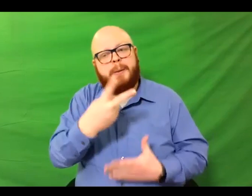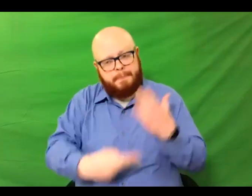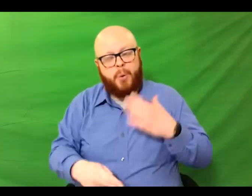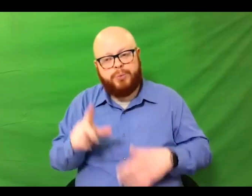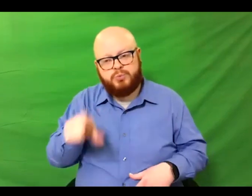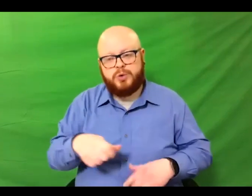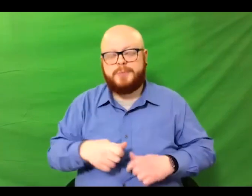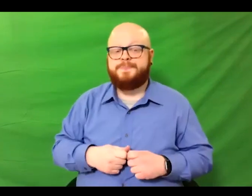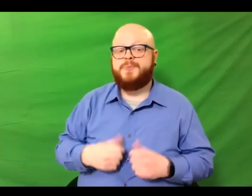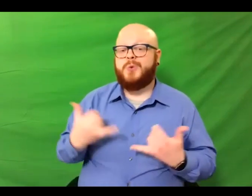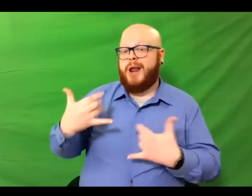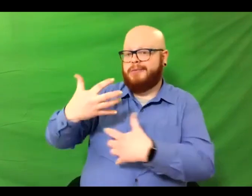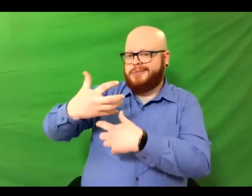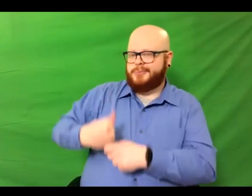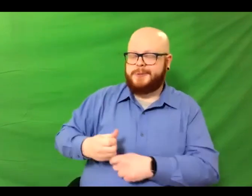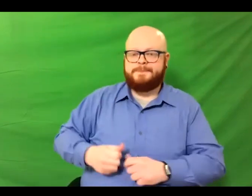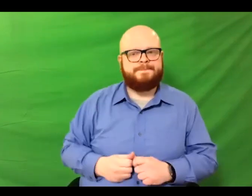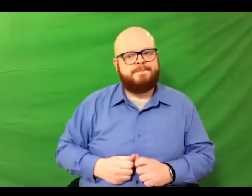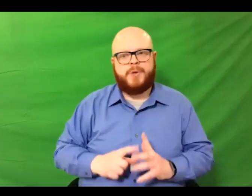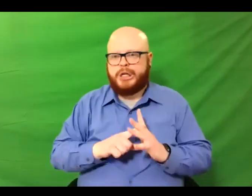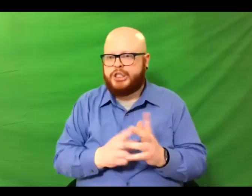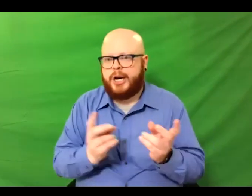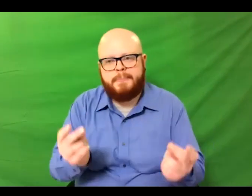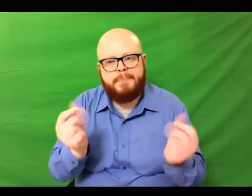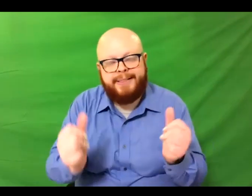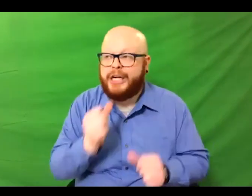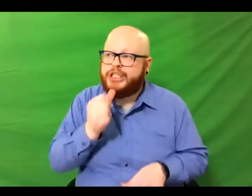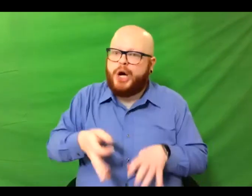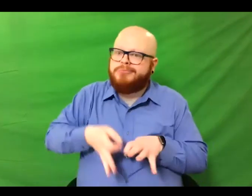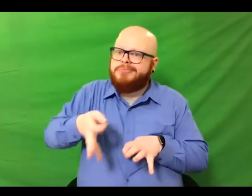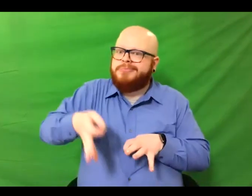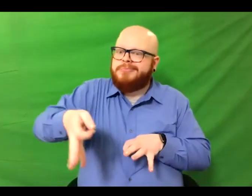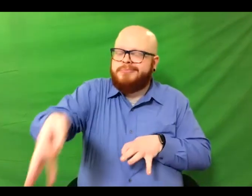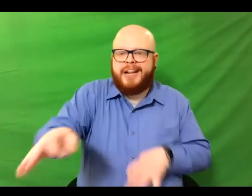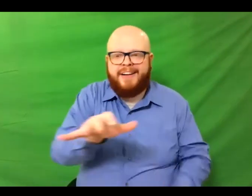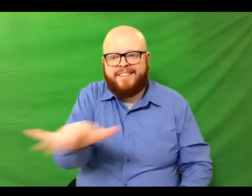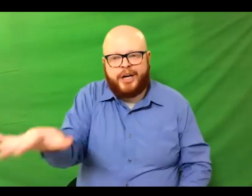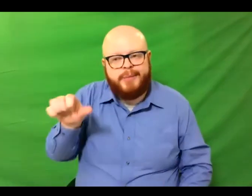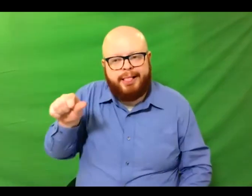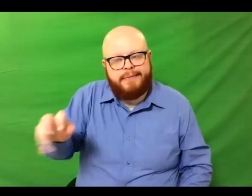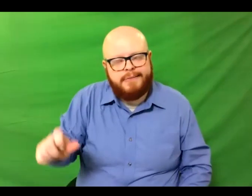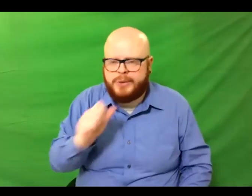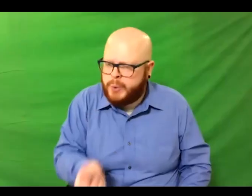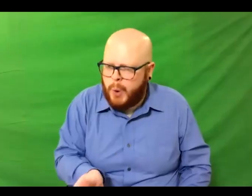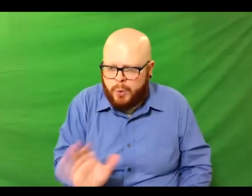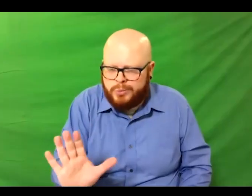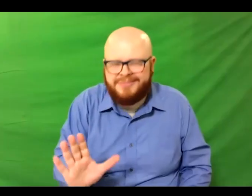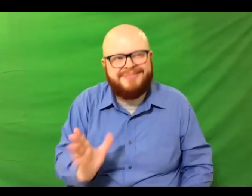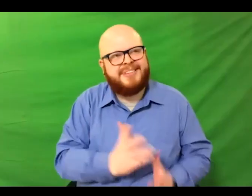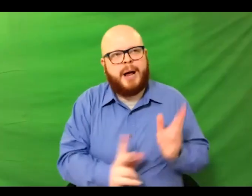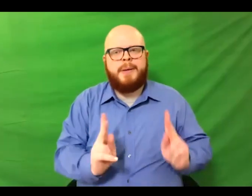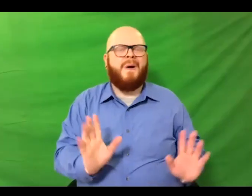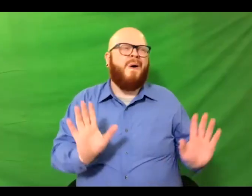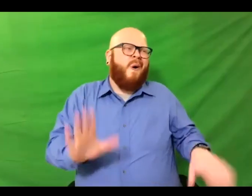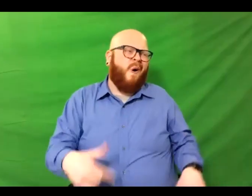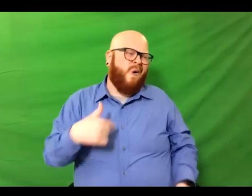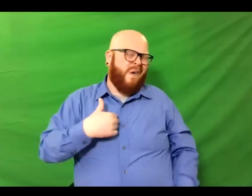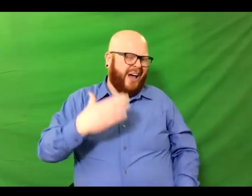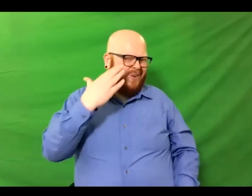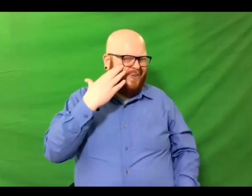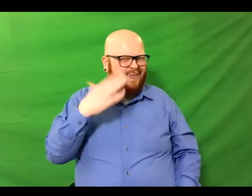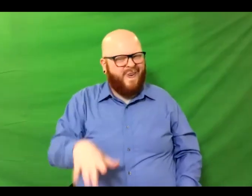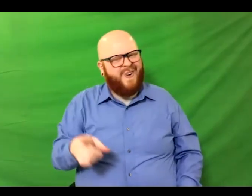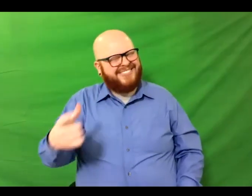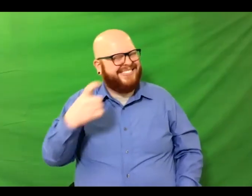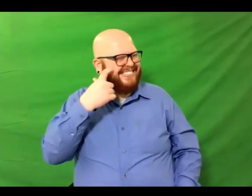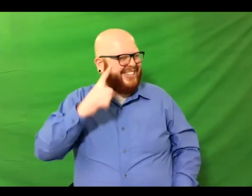it's a summary. Start right away. Do not delay. I've had people say, Abby, I don't know, this kid is in preschool. Start fingerspelling even